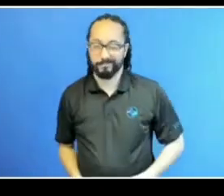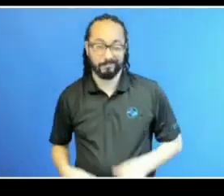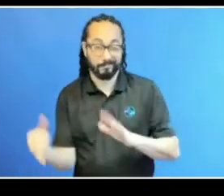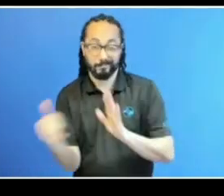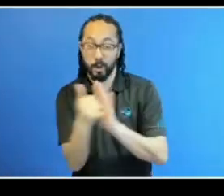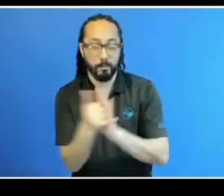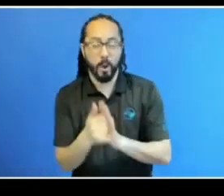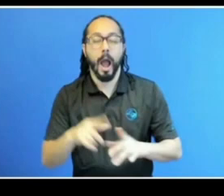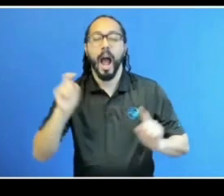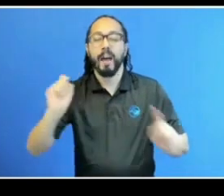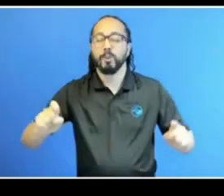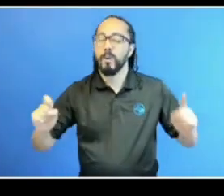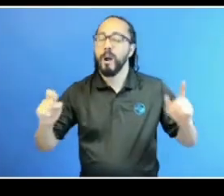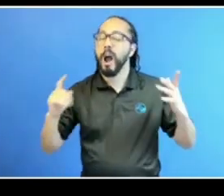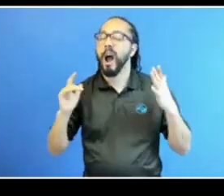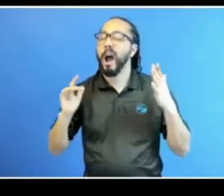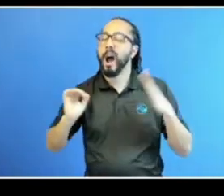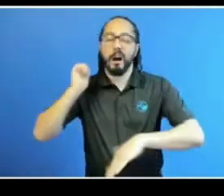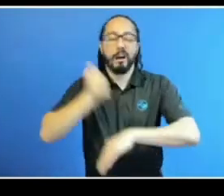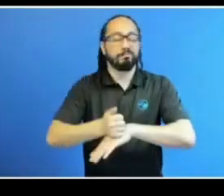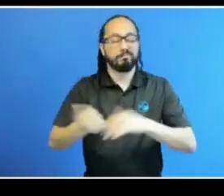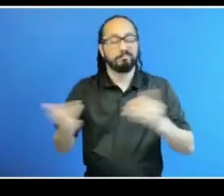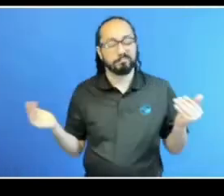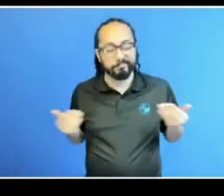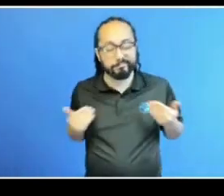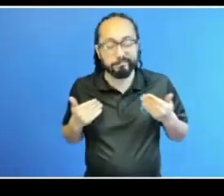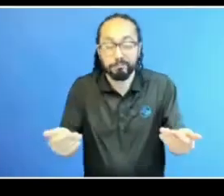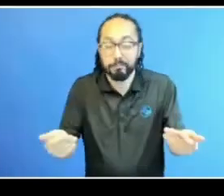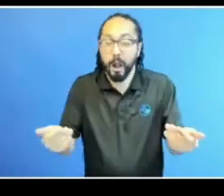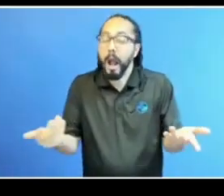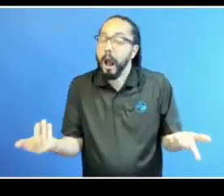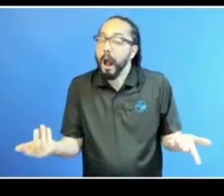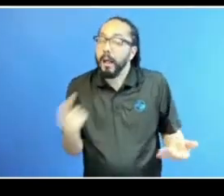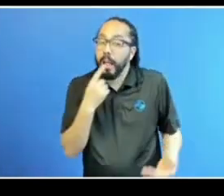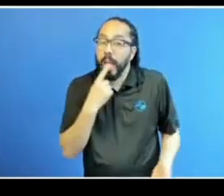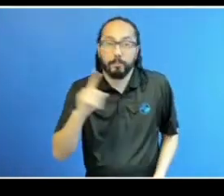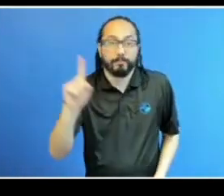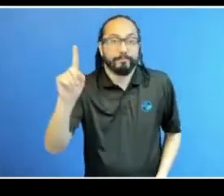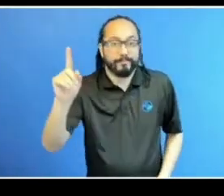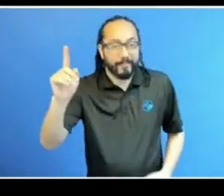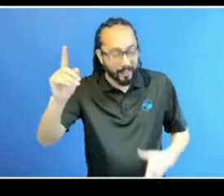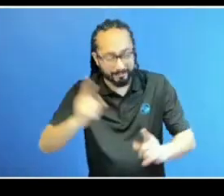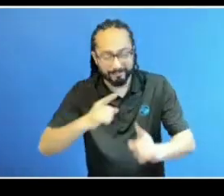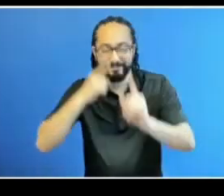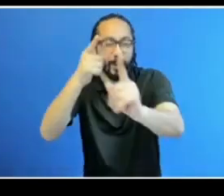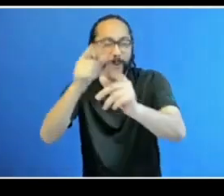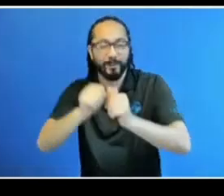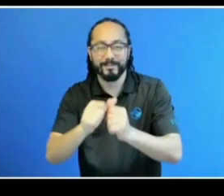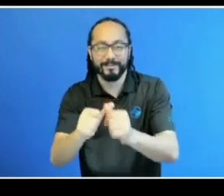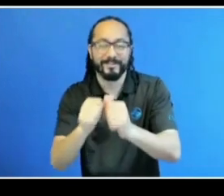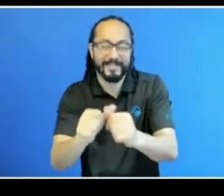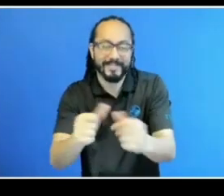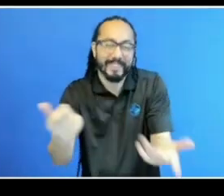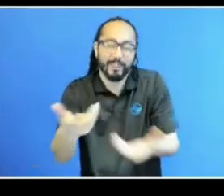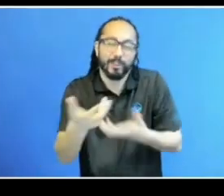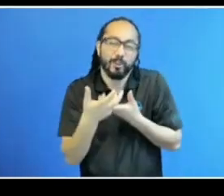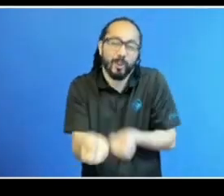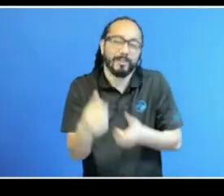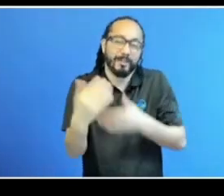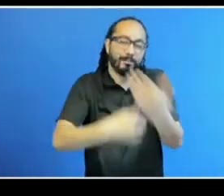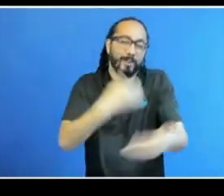in, hold the vision, and trust the process. So in a roundabout way, those are some of